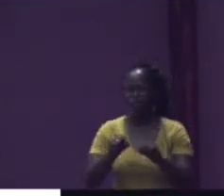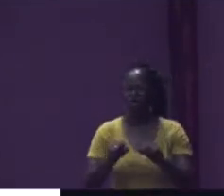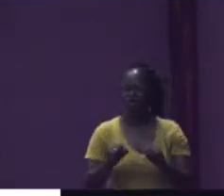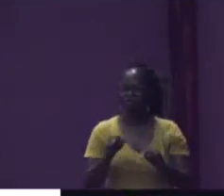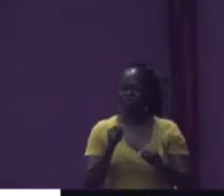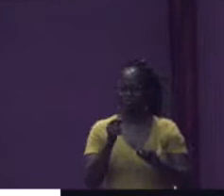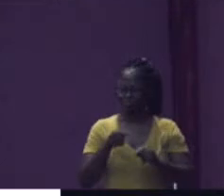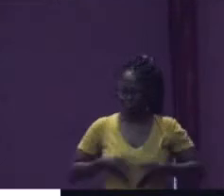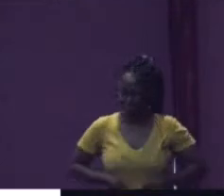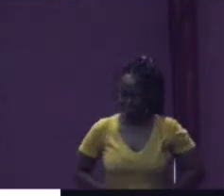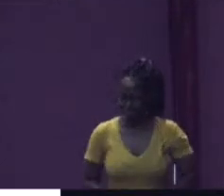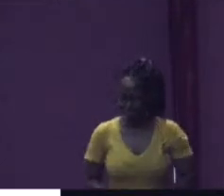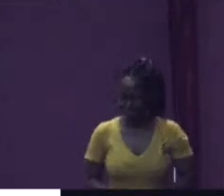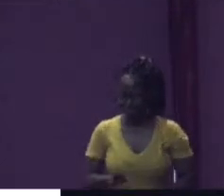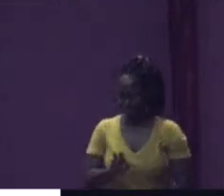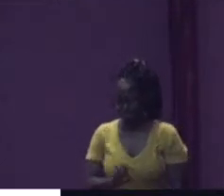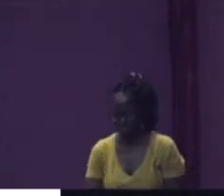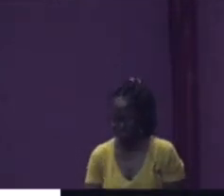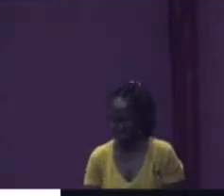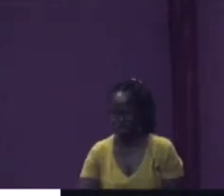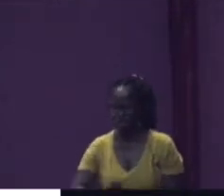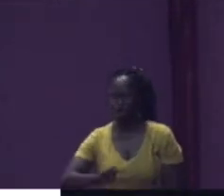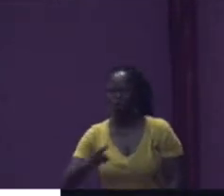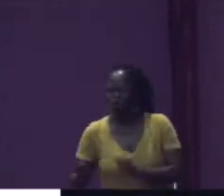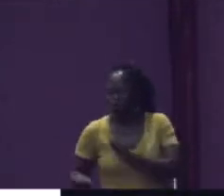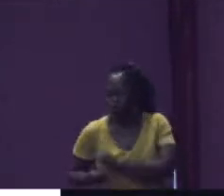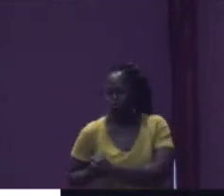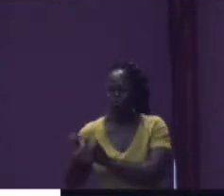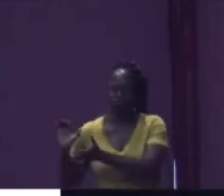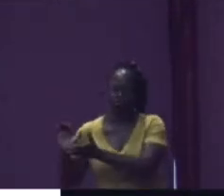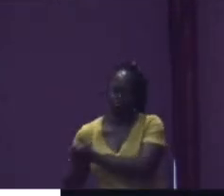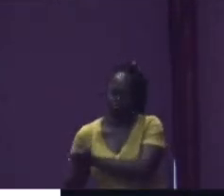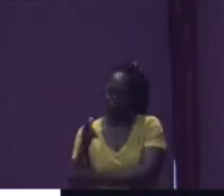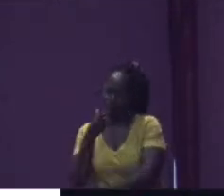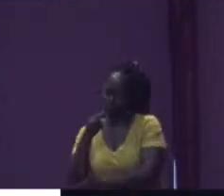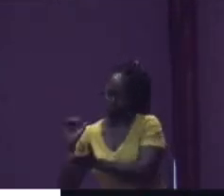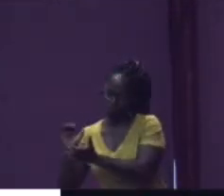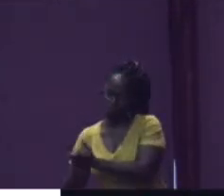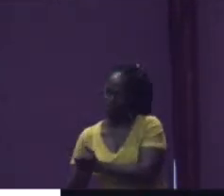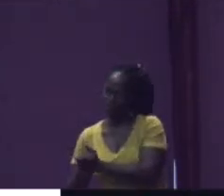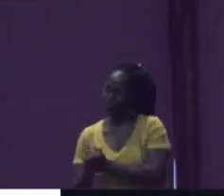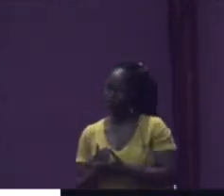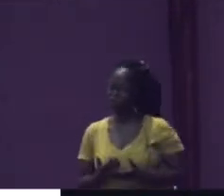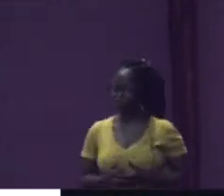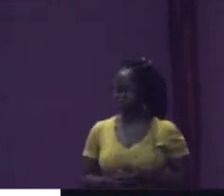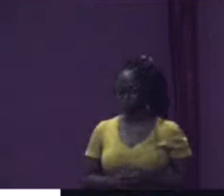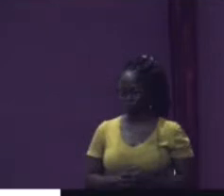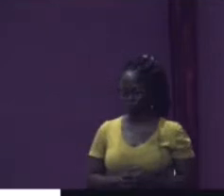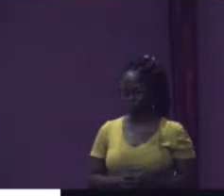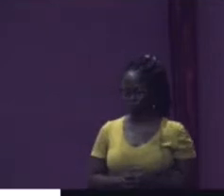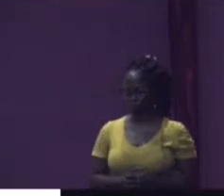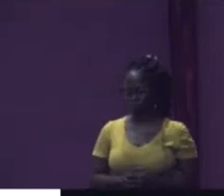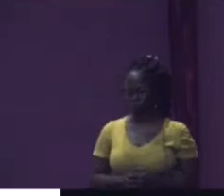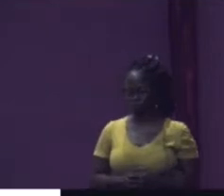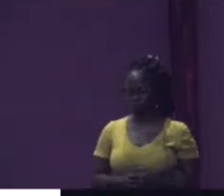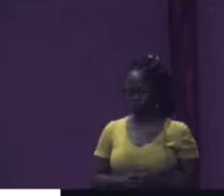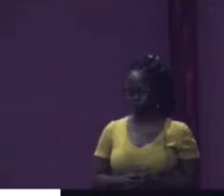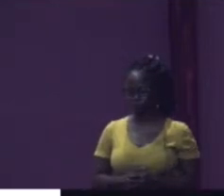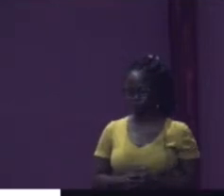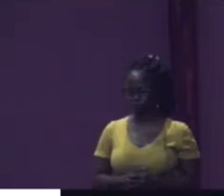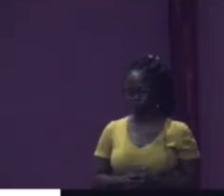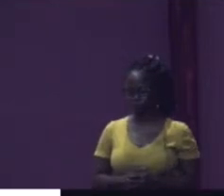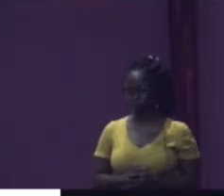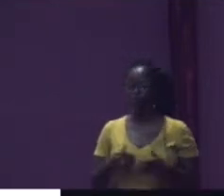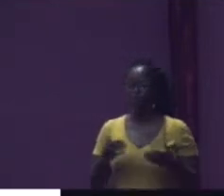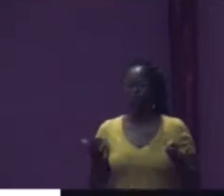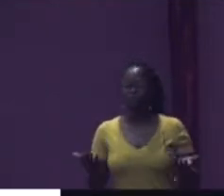back sort of on him. And as I'll show you, everything with the government